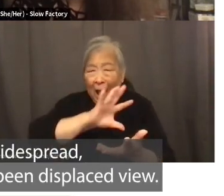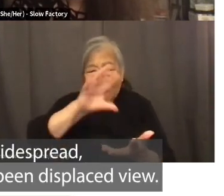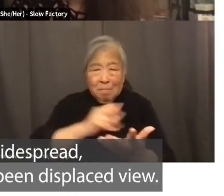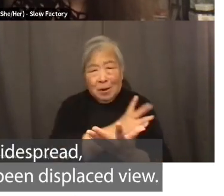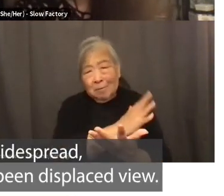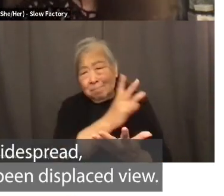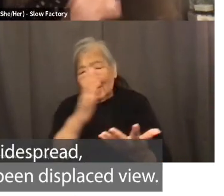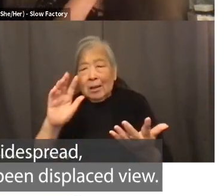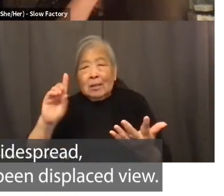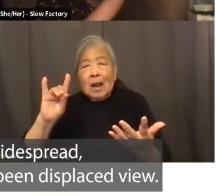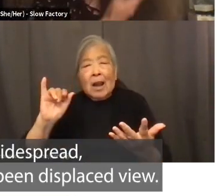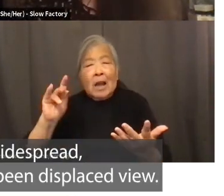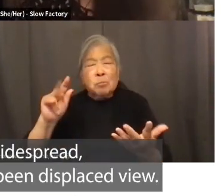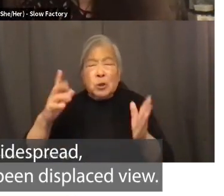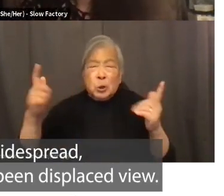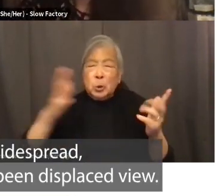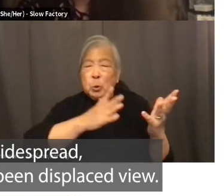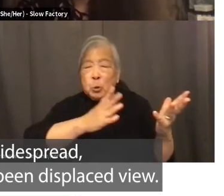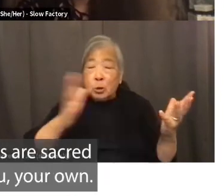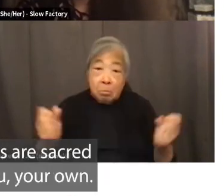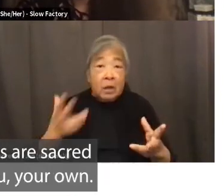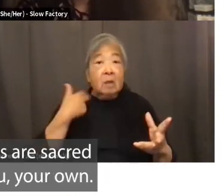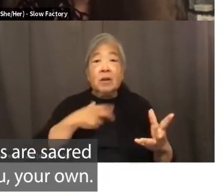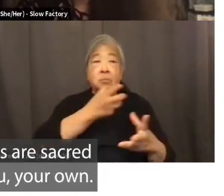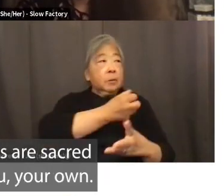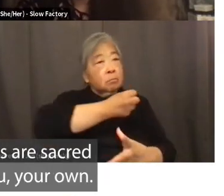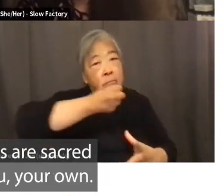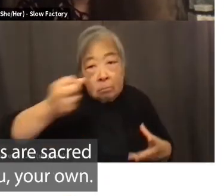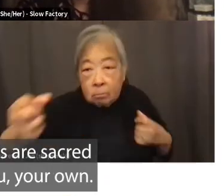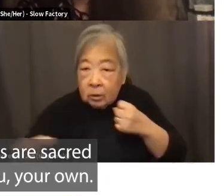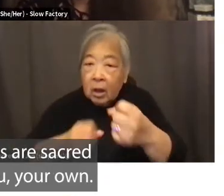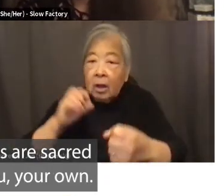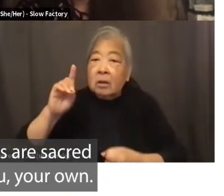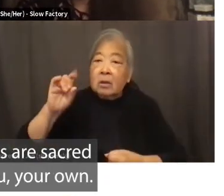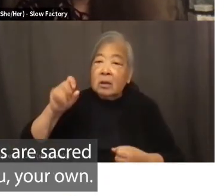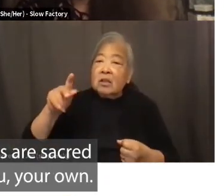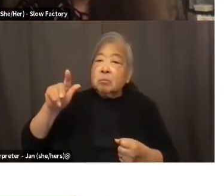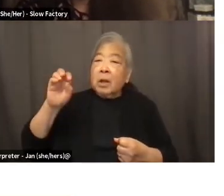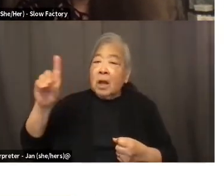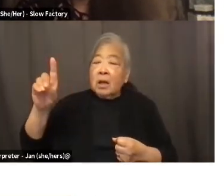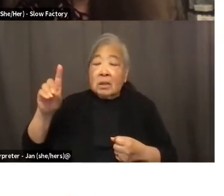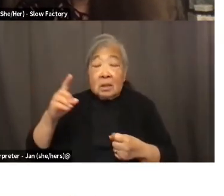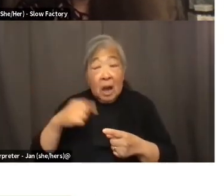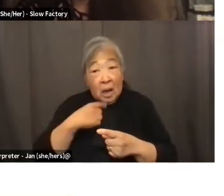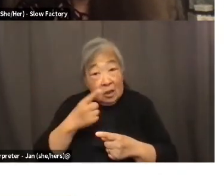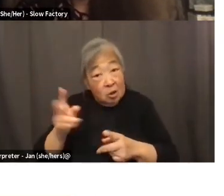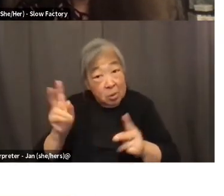widespread because so many of us have been displaced. Like view these traditions as sacred as you view your own.